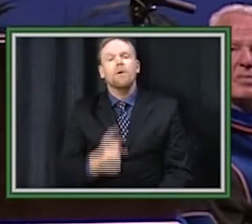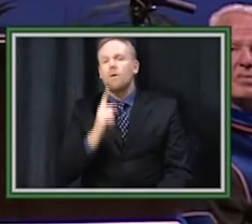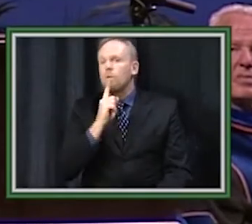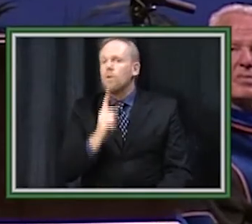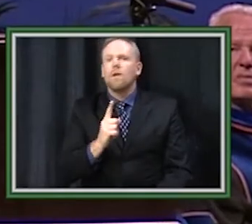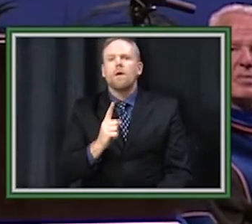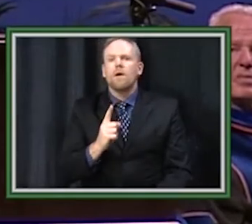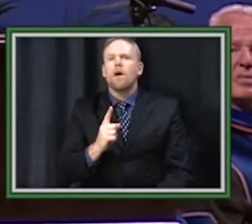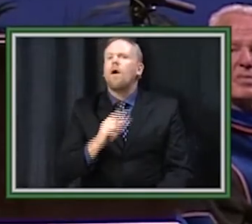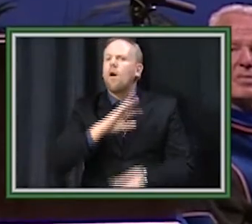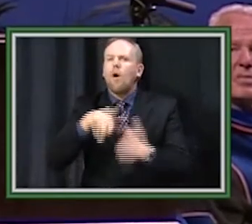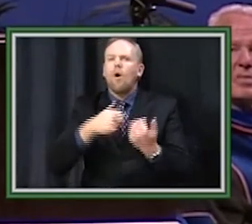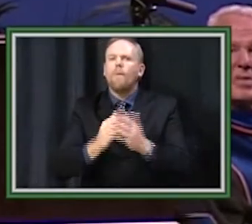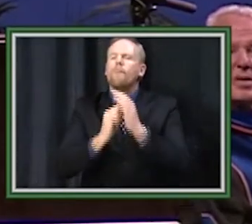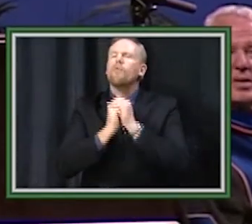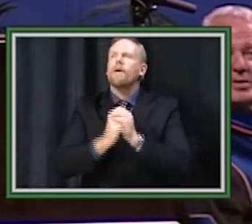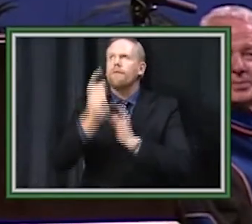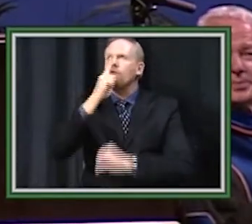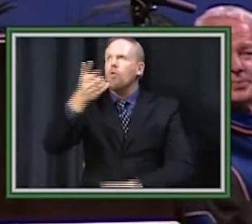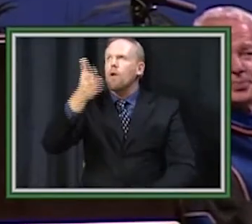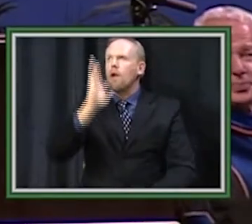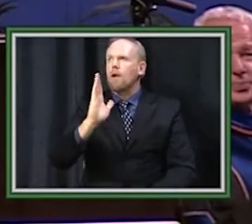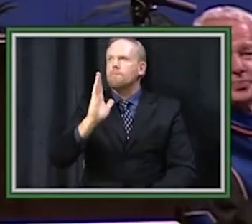praise be to Allah. Thank you very much.